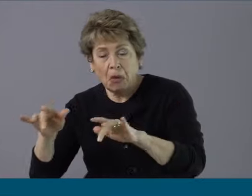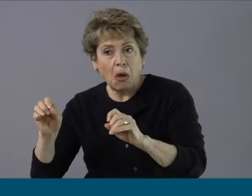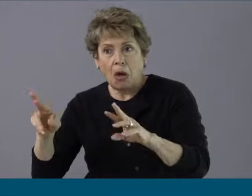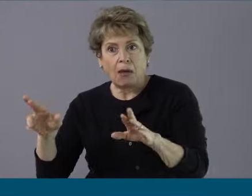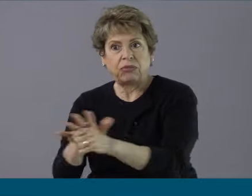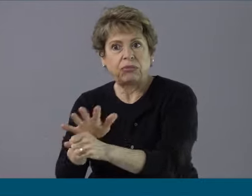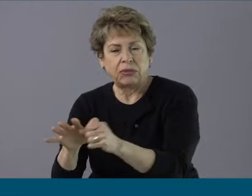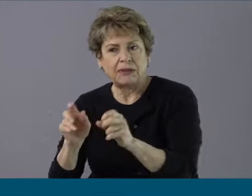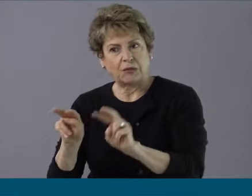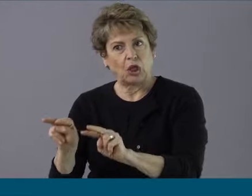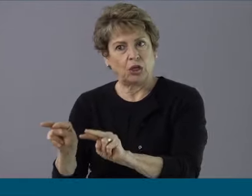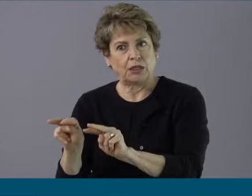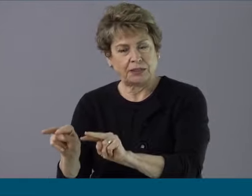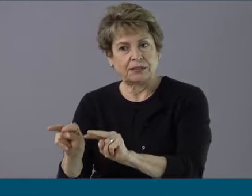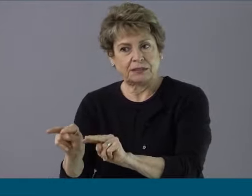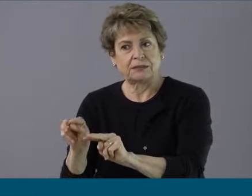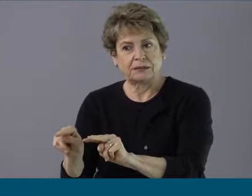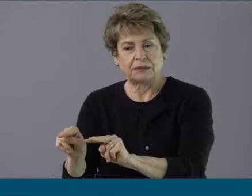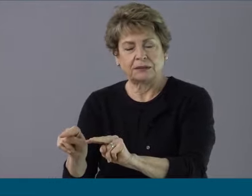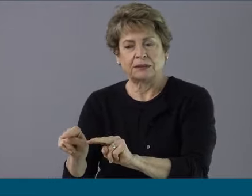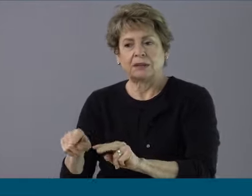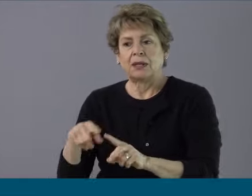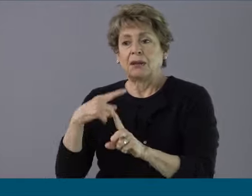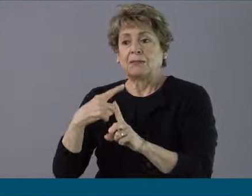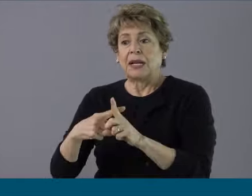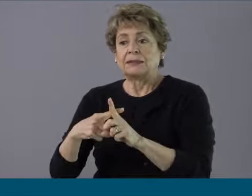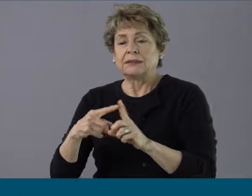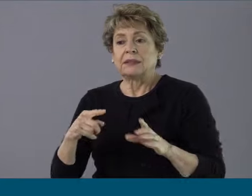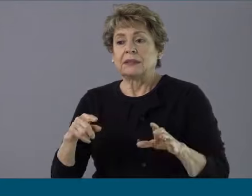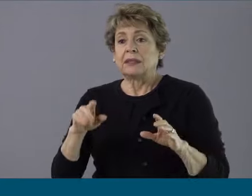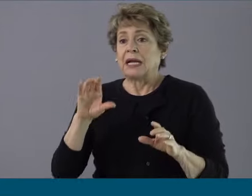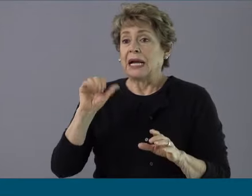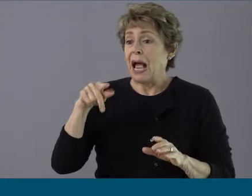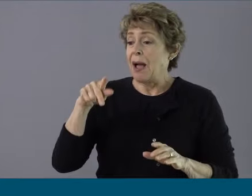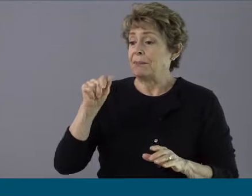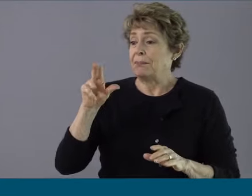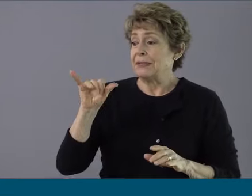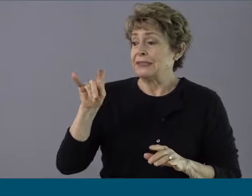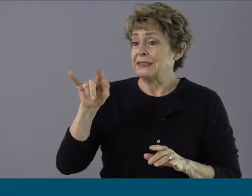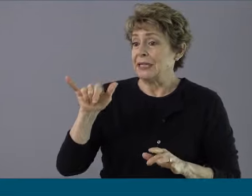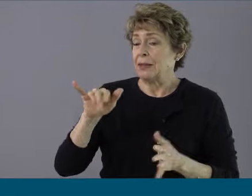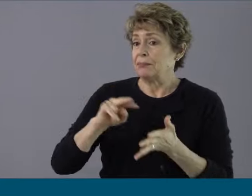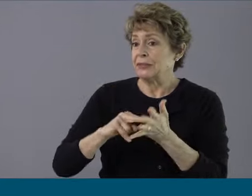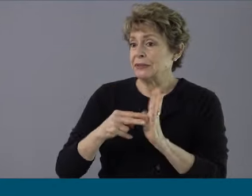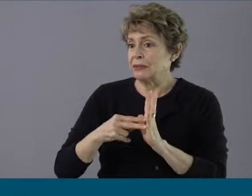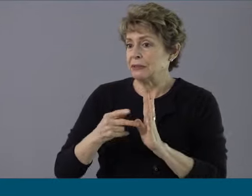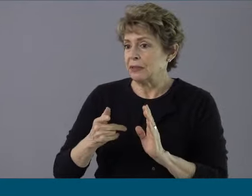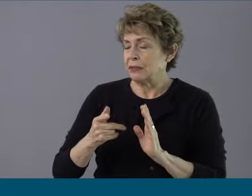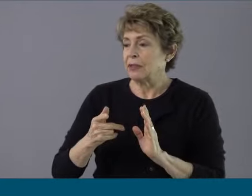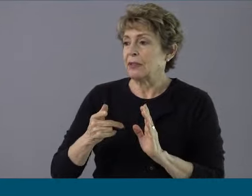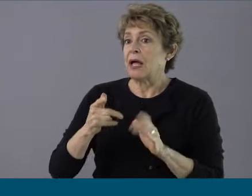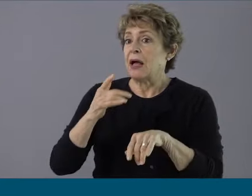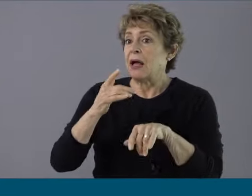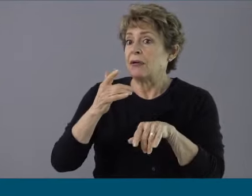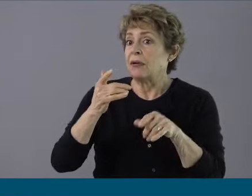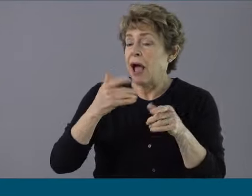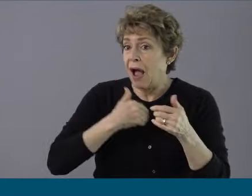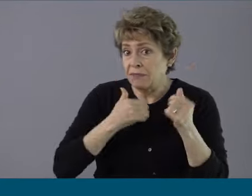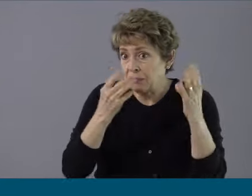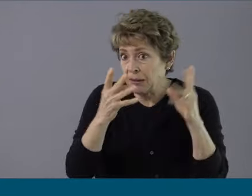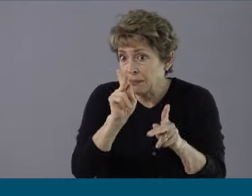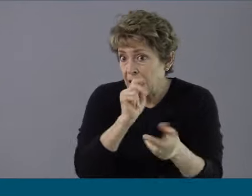the ground, doctors, nurses, staff, healthcare professionals, emergency responders, and people that